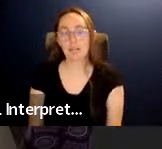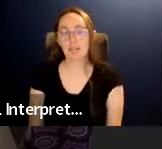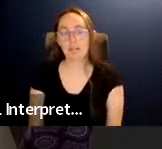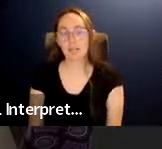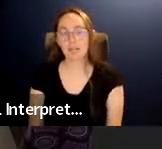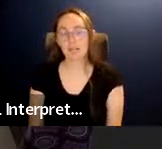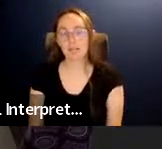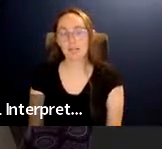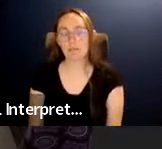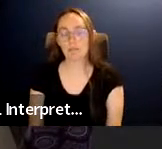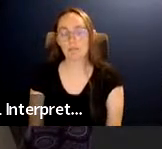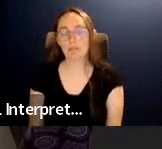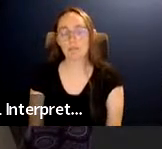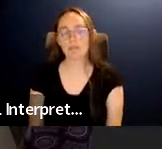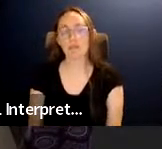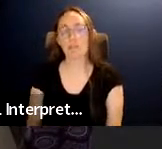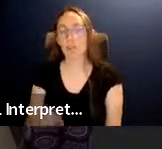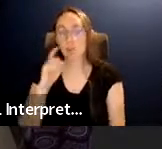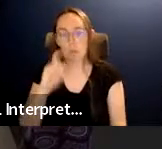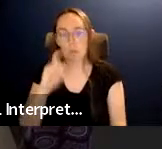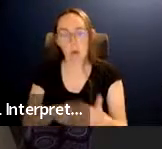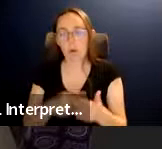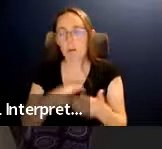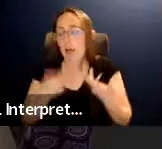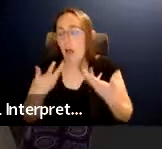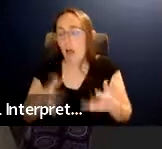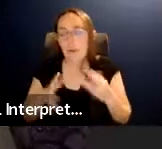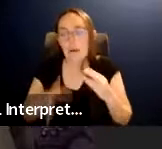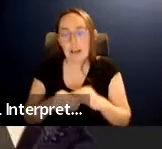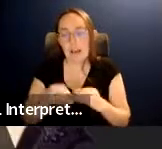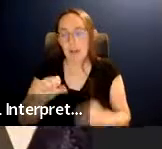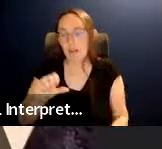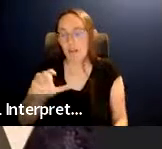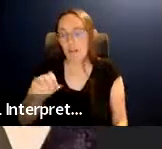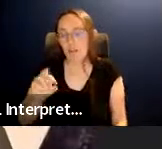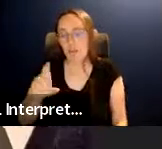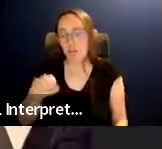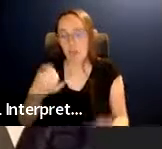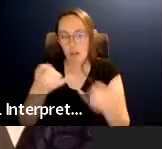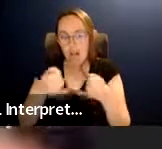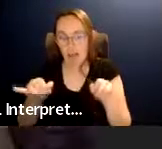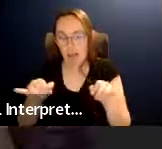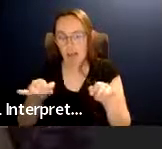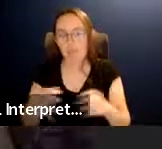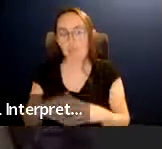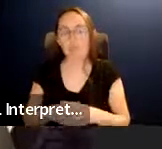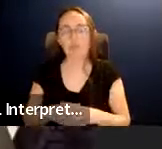And you notice I've already put the score lines in. Cell phone holder,